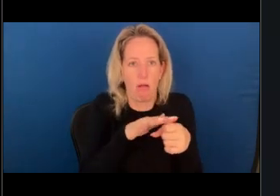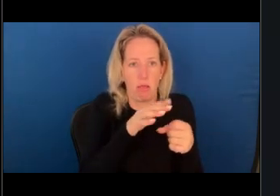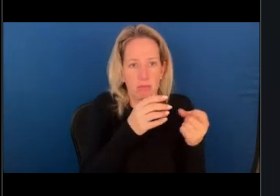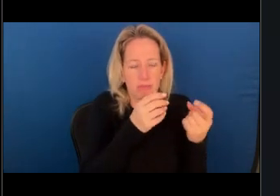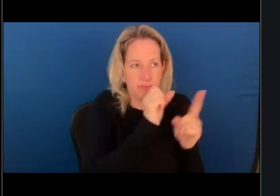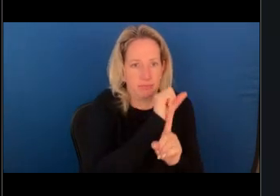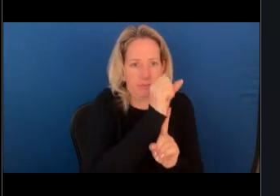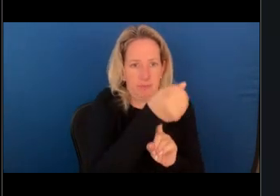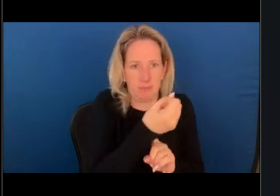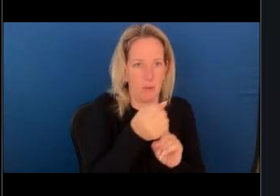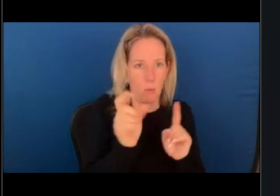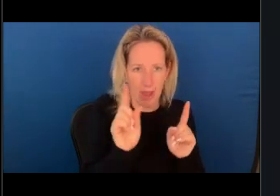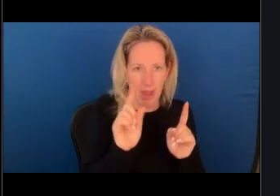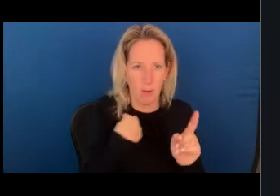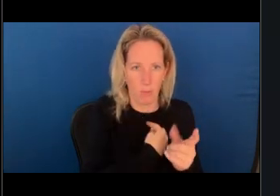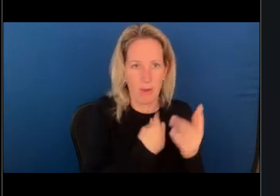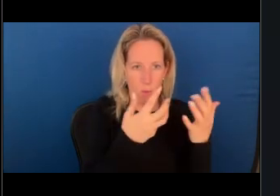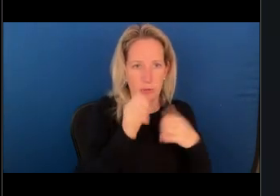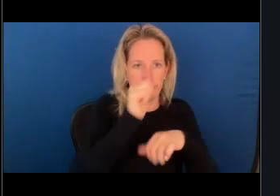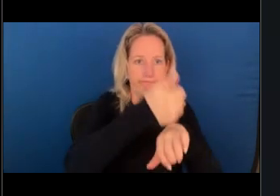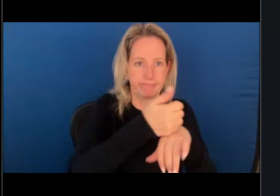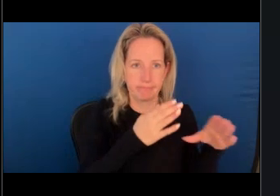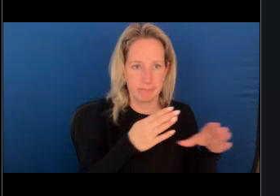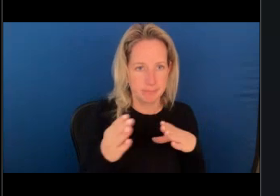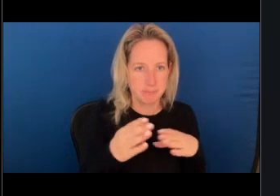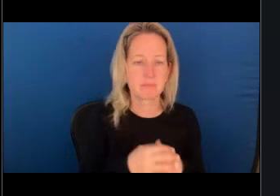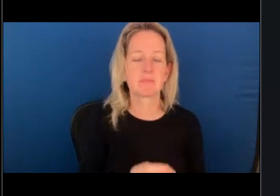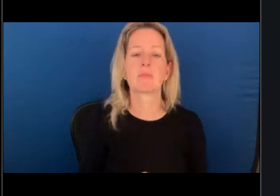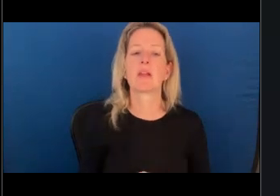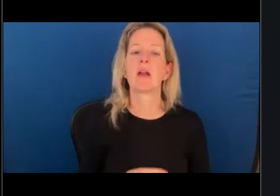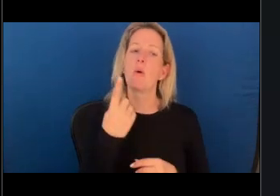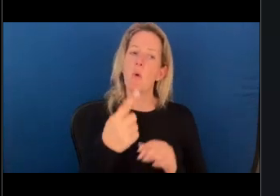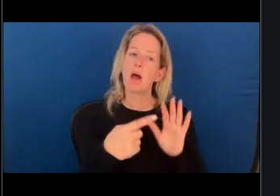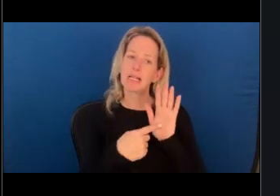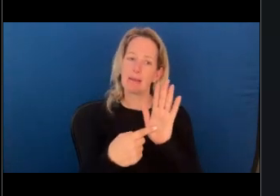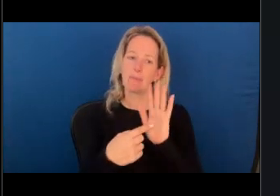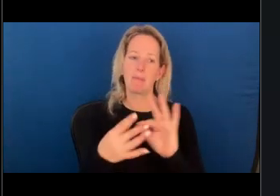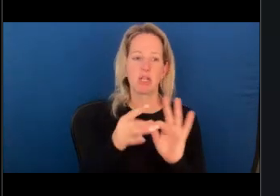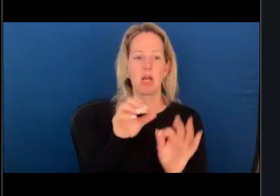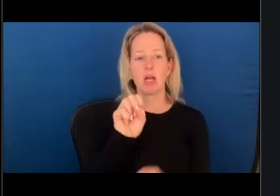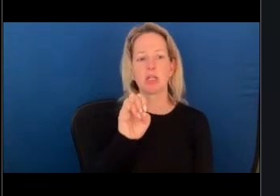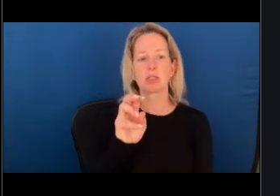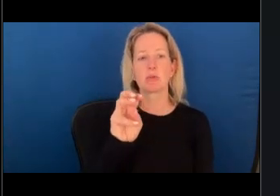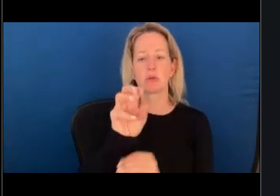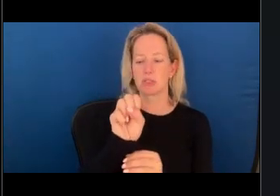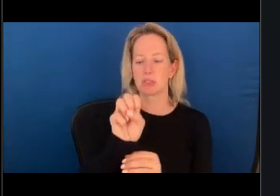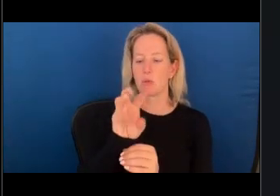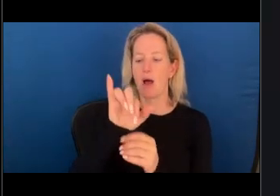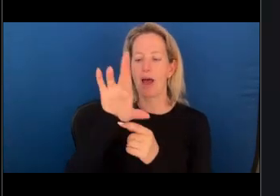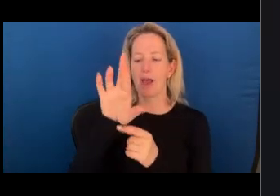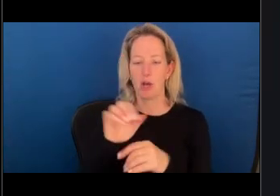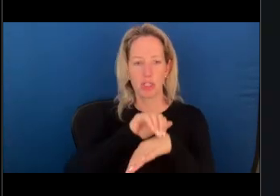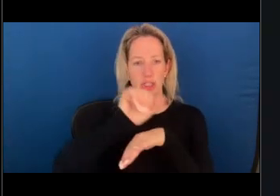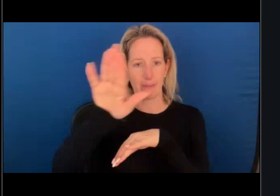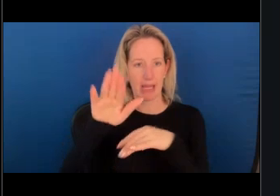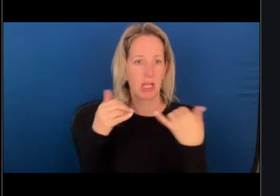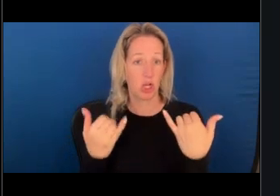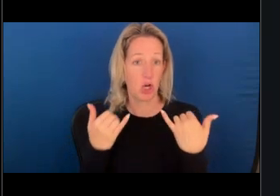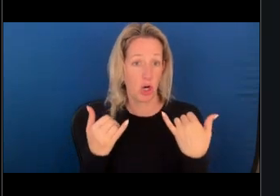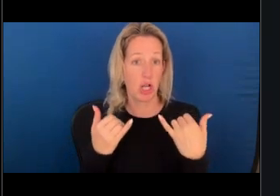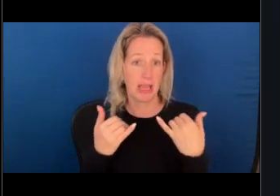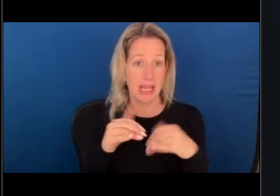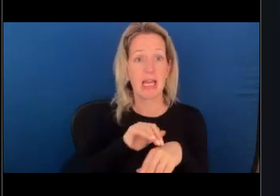them. And as an example that I mentioned earlier, Swire Shipping currently transports plastic waste